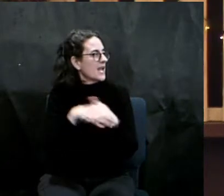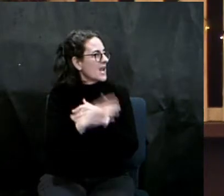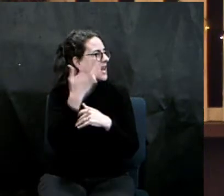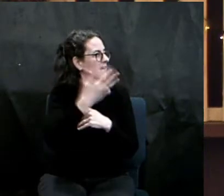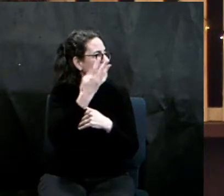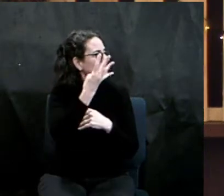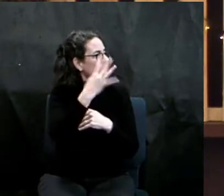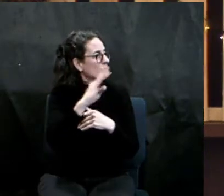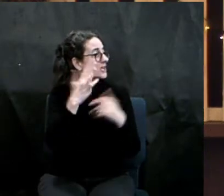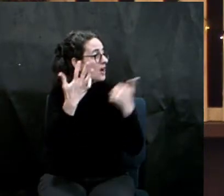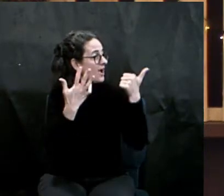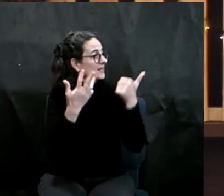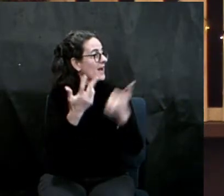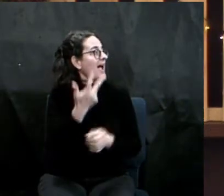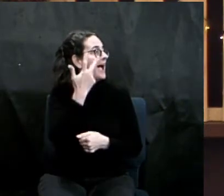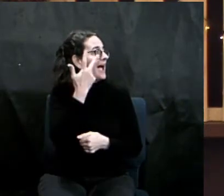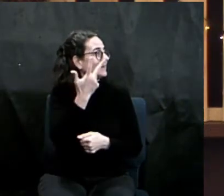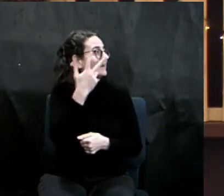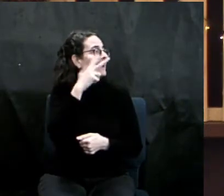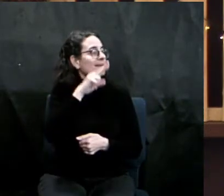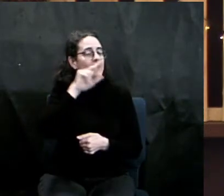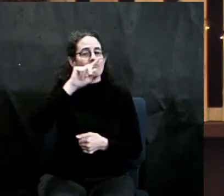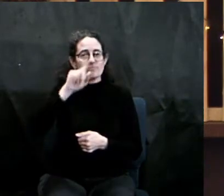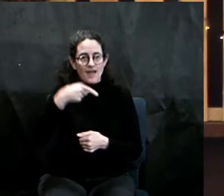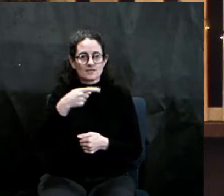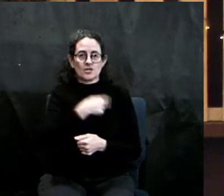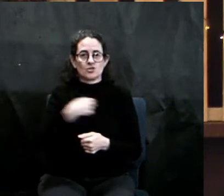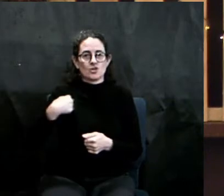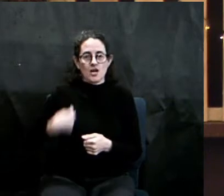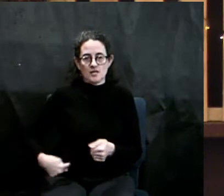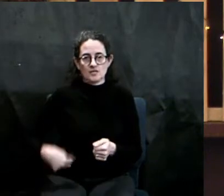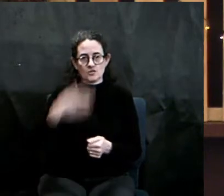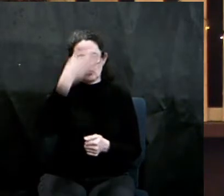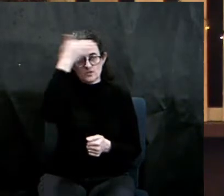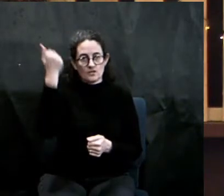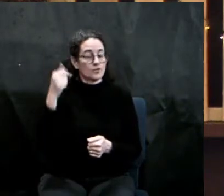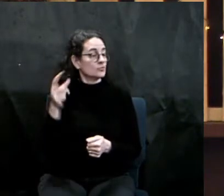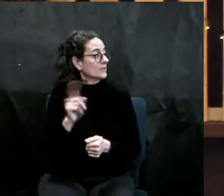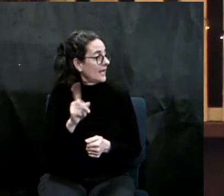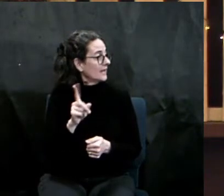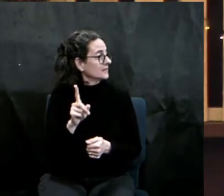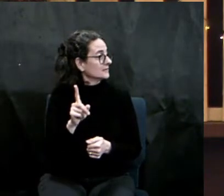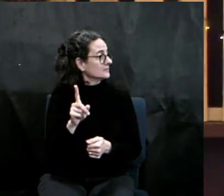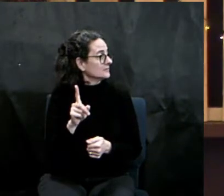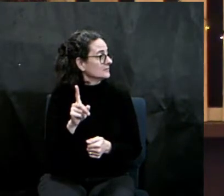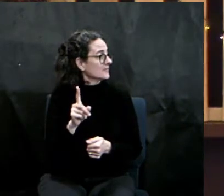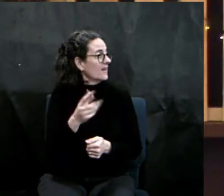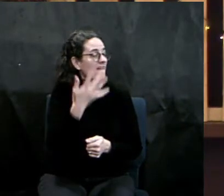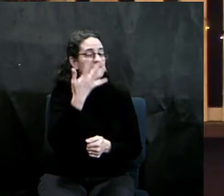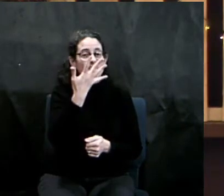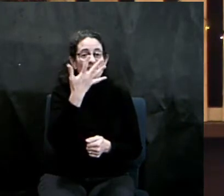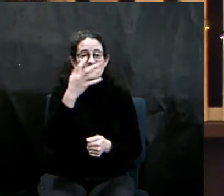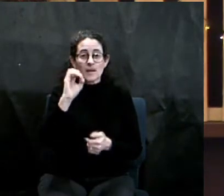there were 800,000 Christians in China. Today, it's estimated that there are